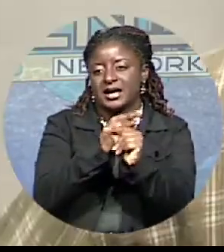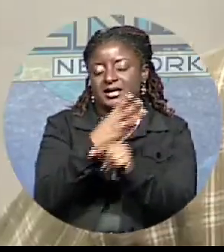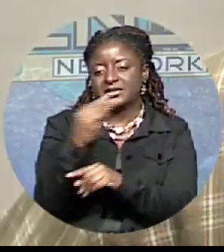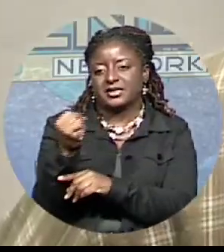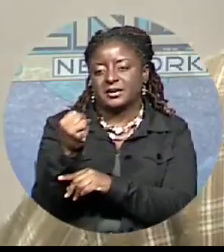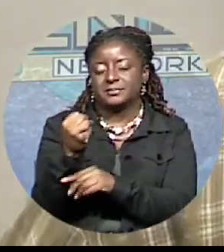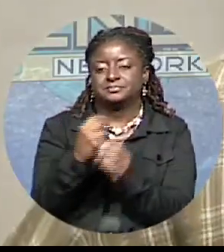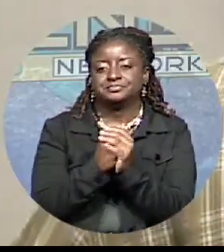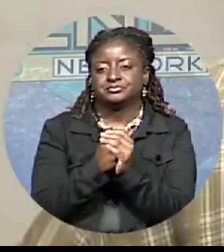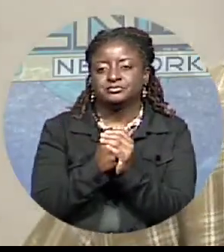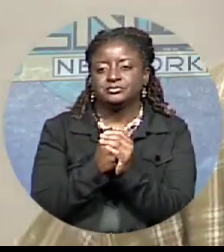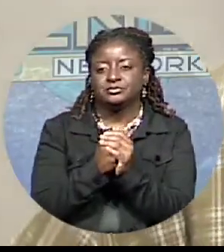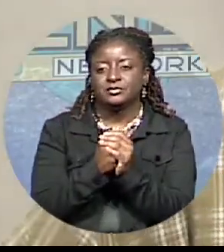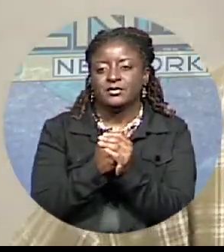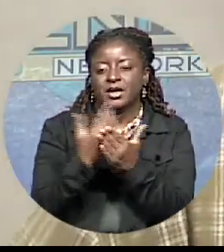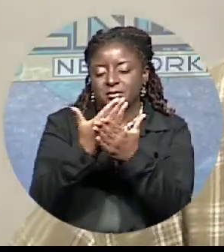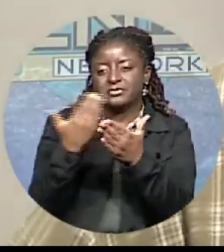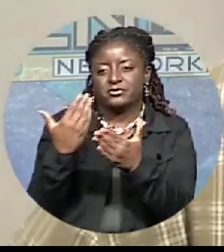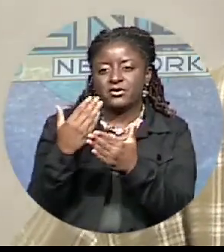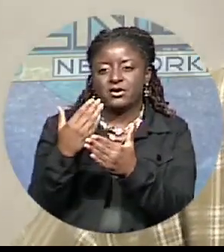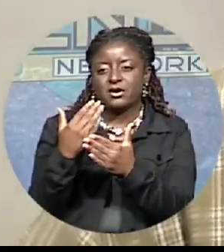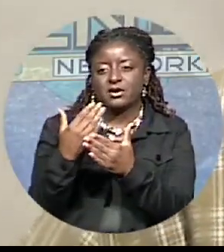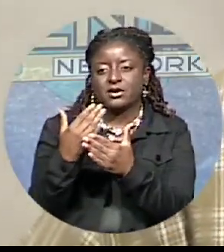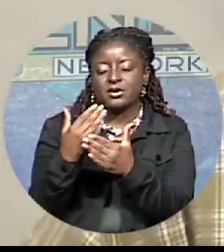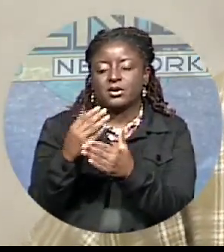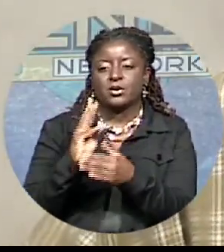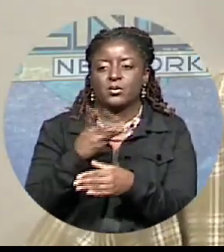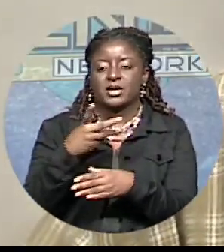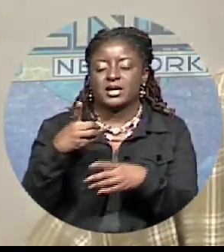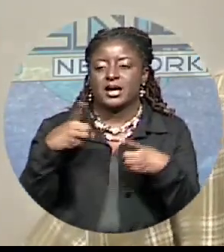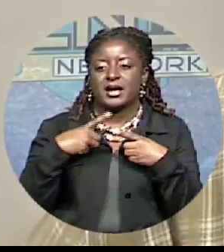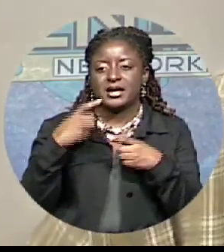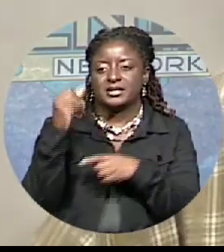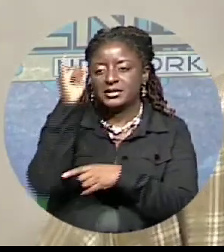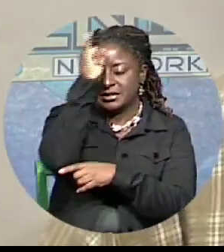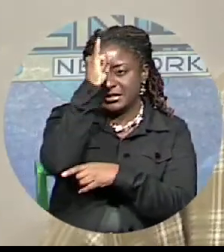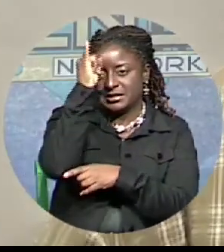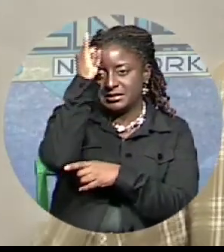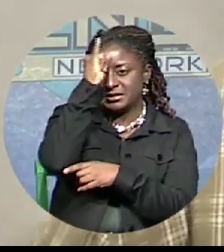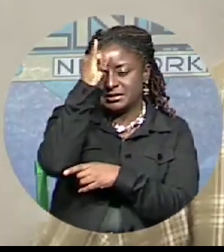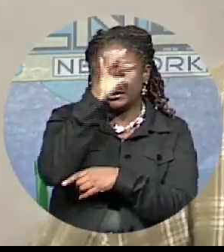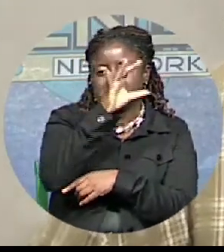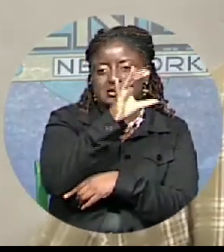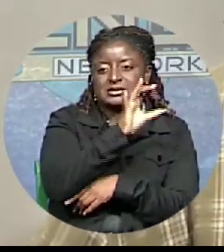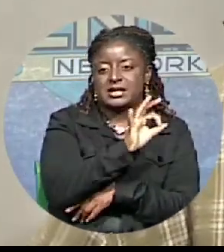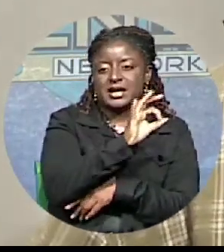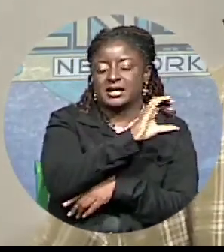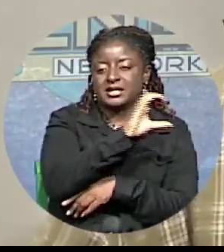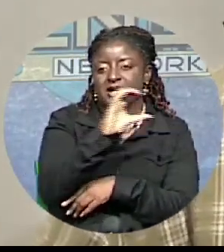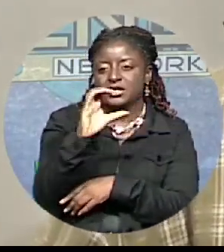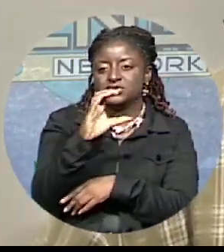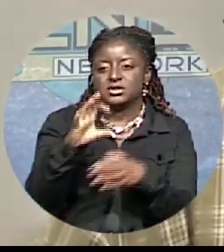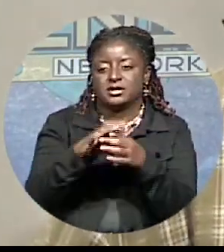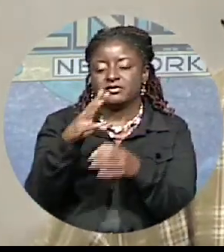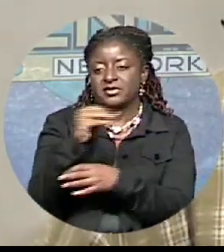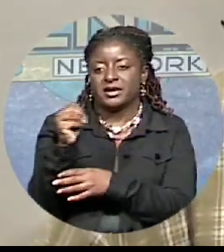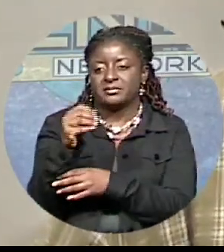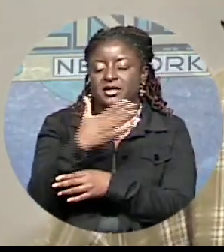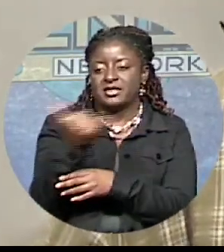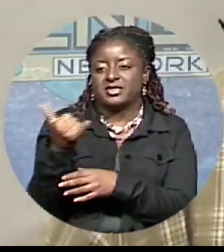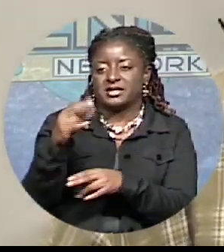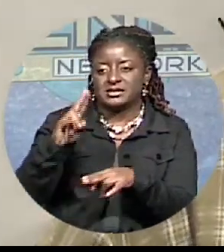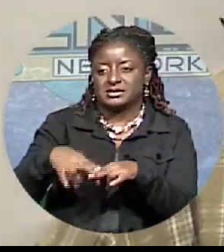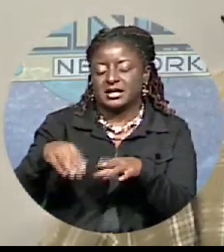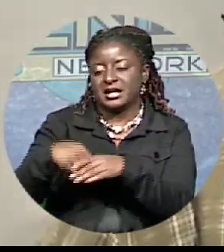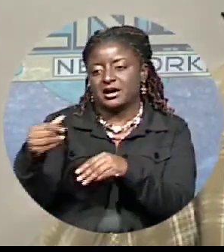go. One time ago, we had like Indians, 900 of them came when they were building the Cable Beach Hotel, and they sat down for something that they thought was unfair